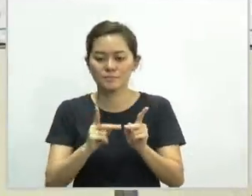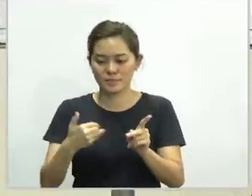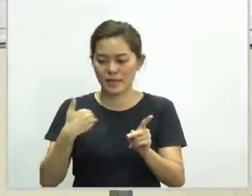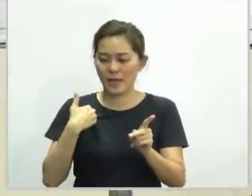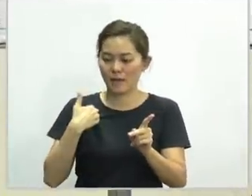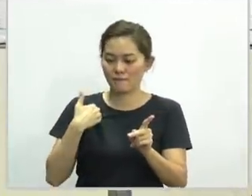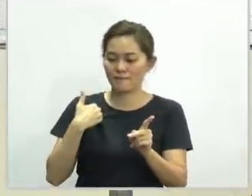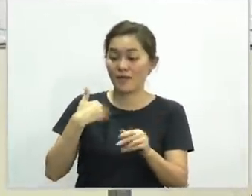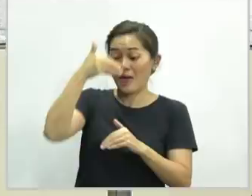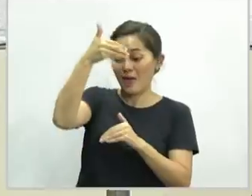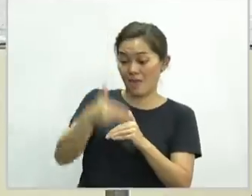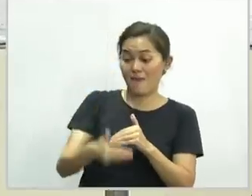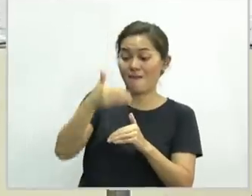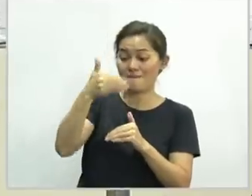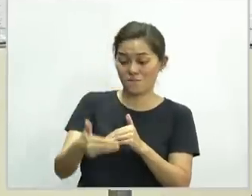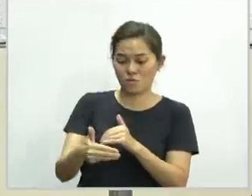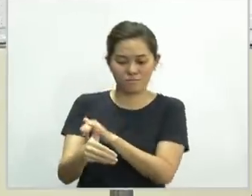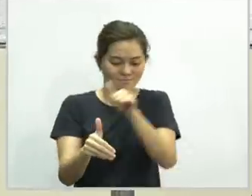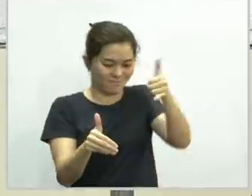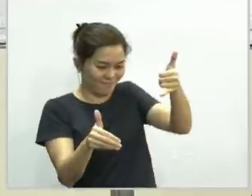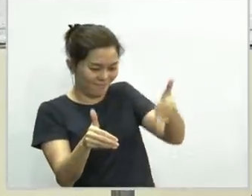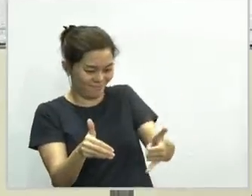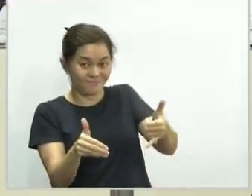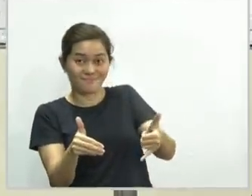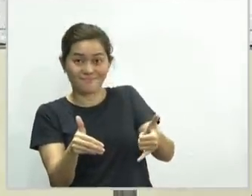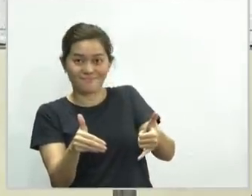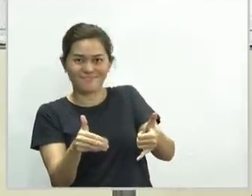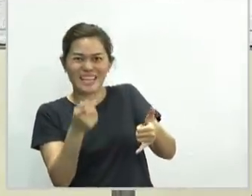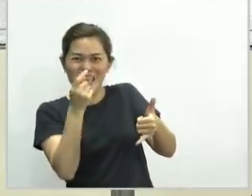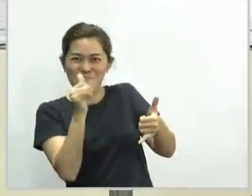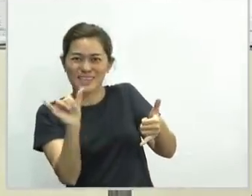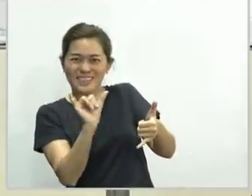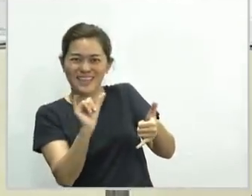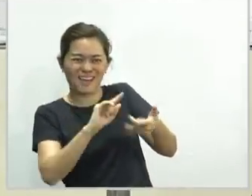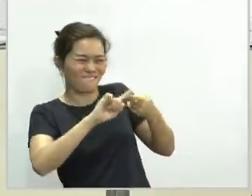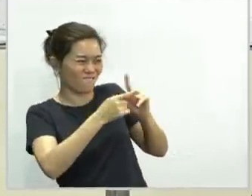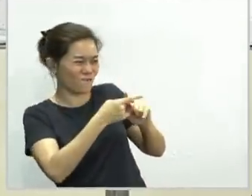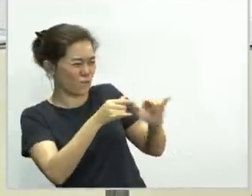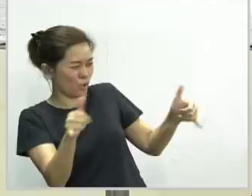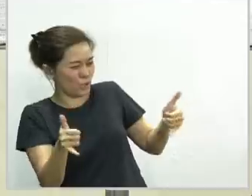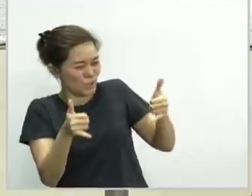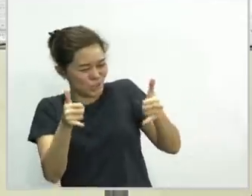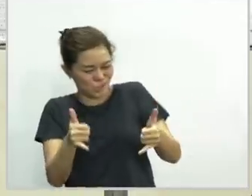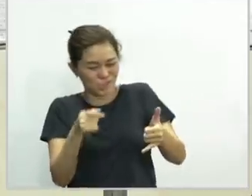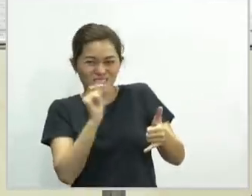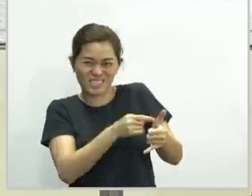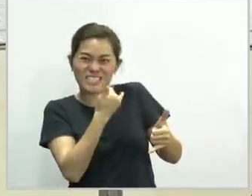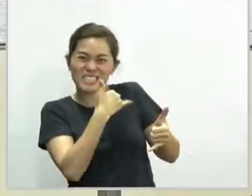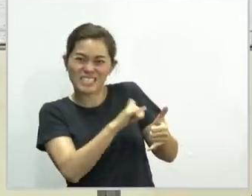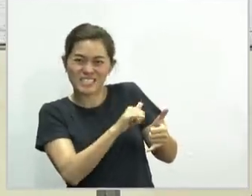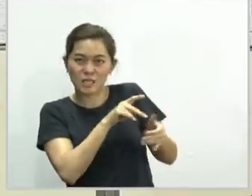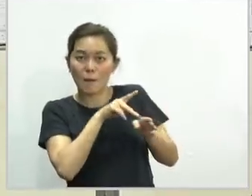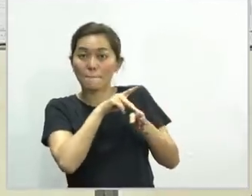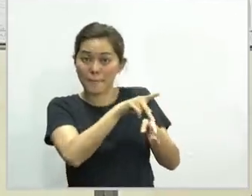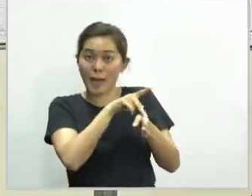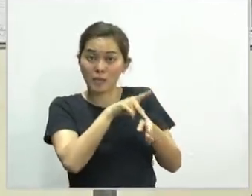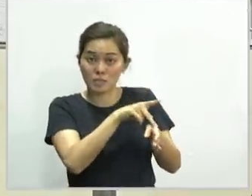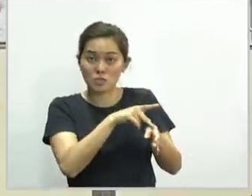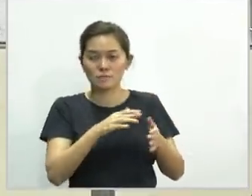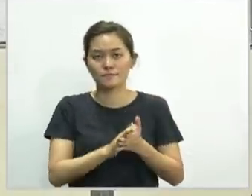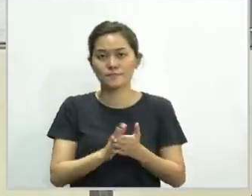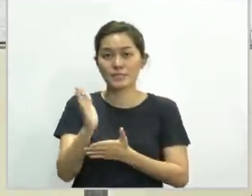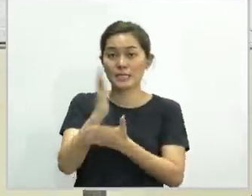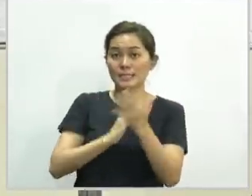in the front passenger seat, bit of a companion, but still a passenger.